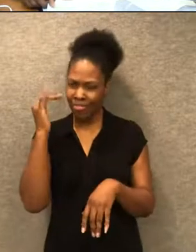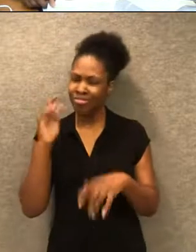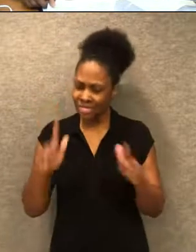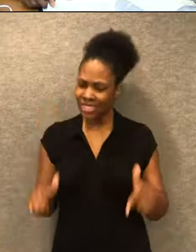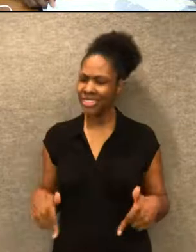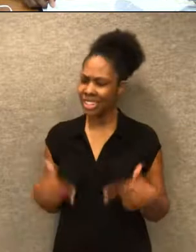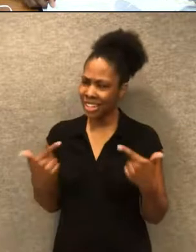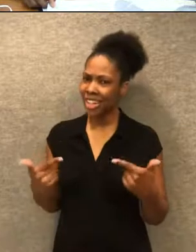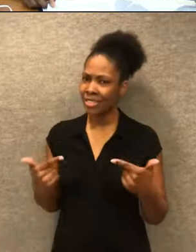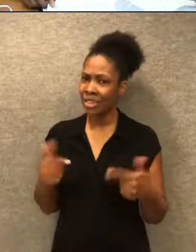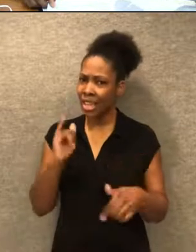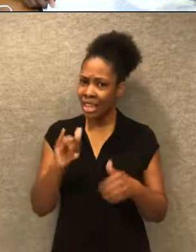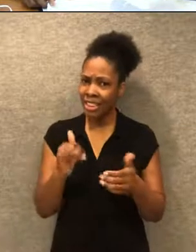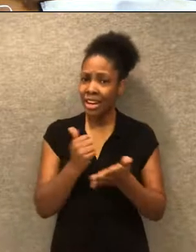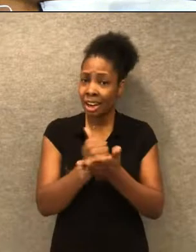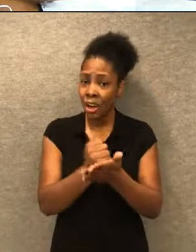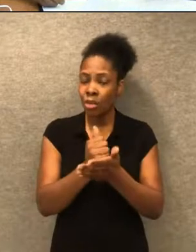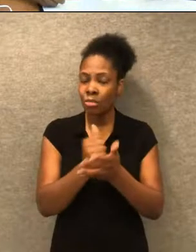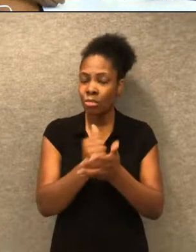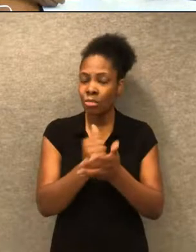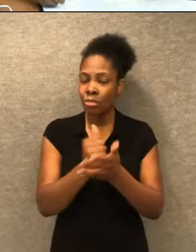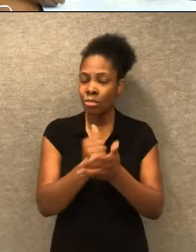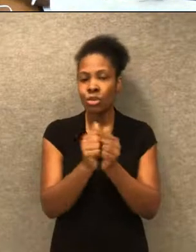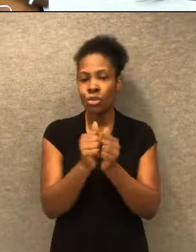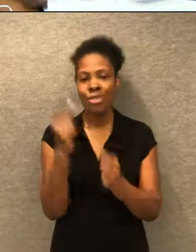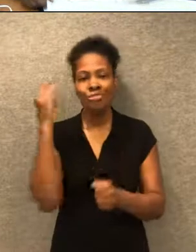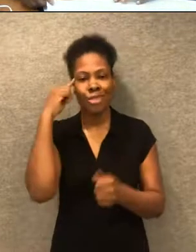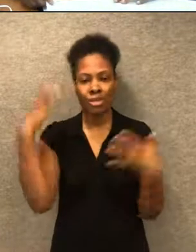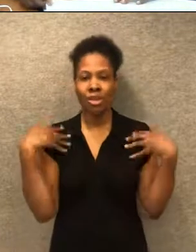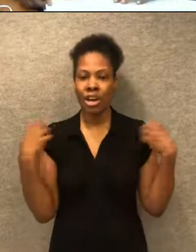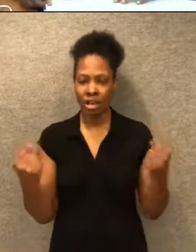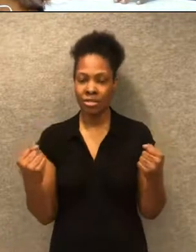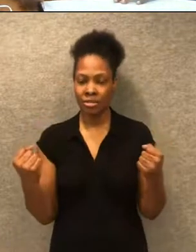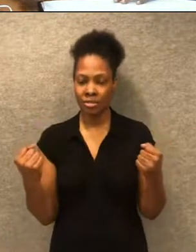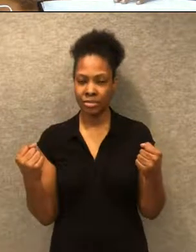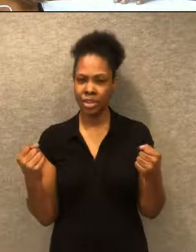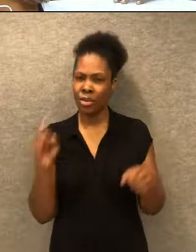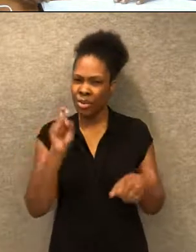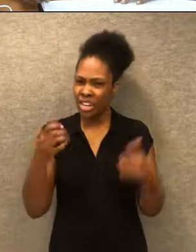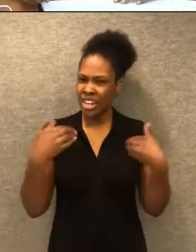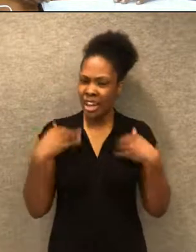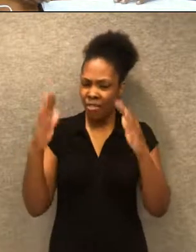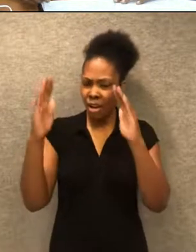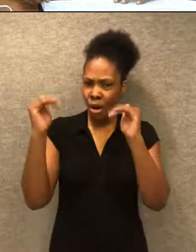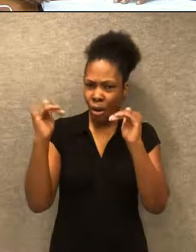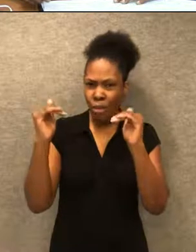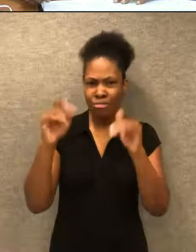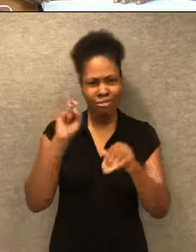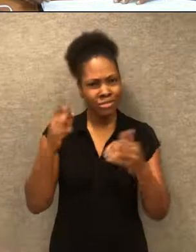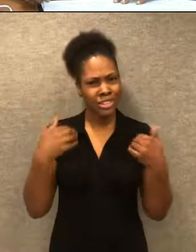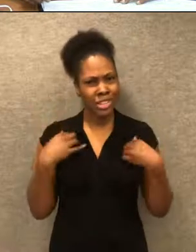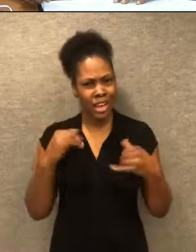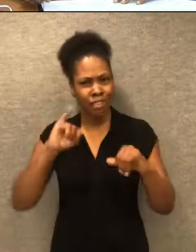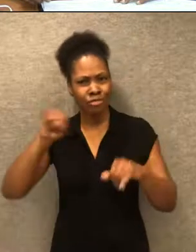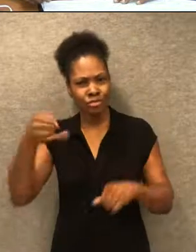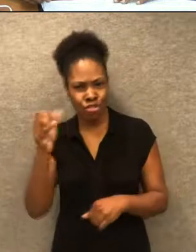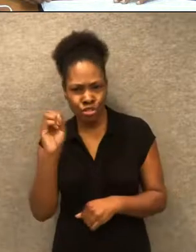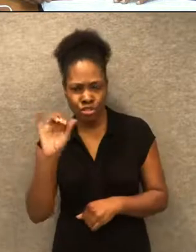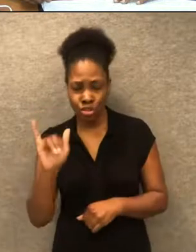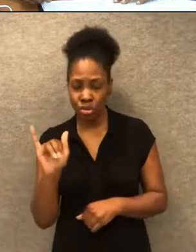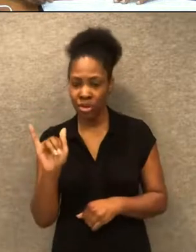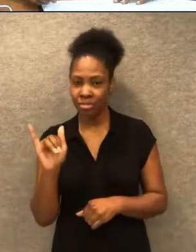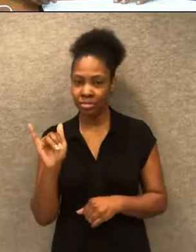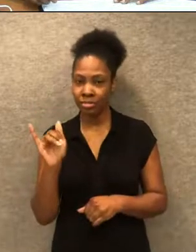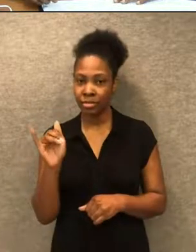of what helps with our mental health is having a sense of hopefulness, having a sense of joy. And so whenever